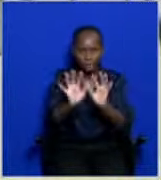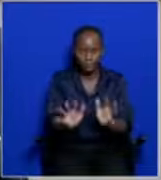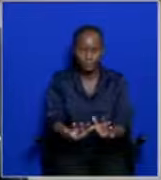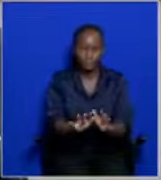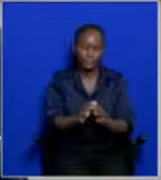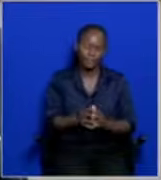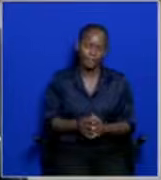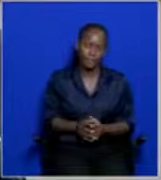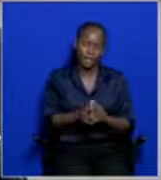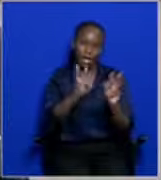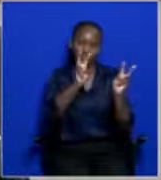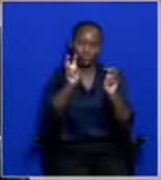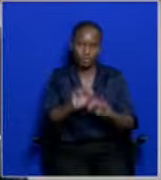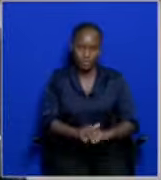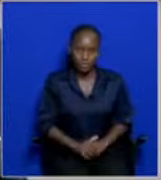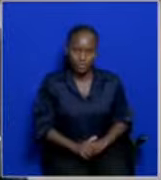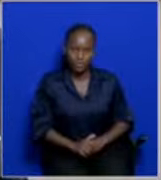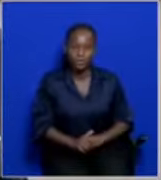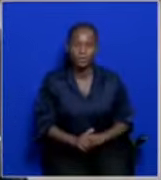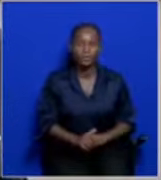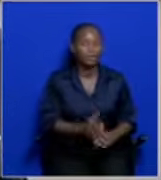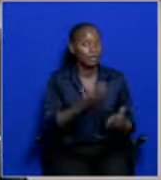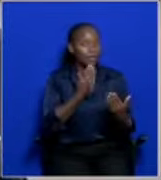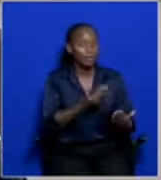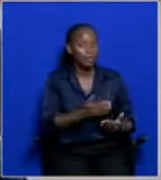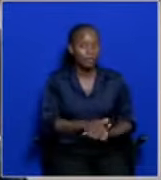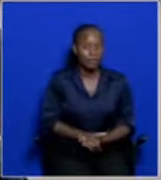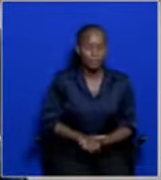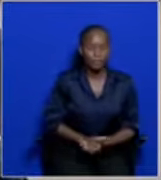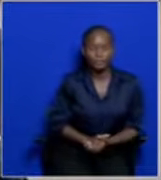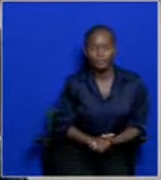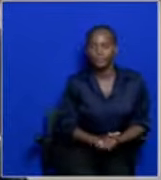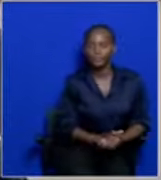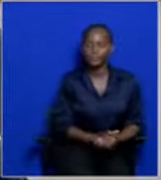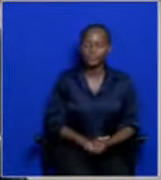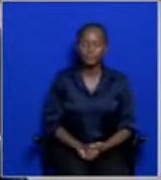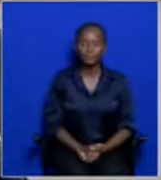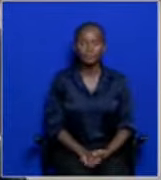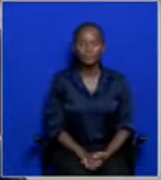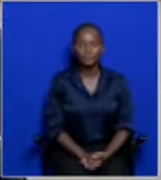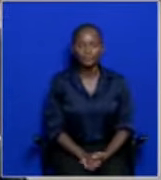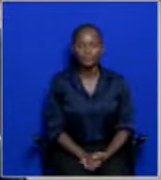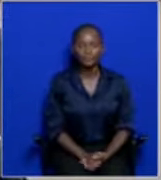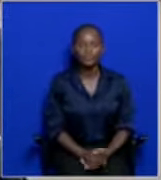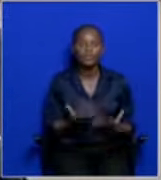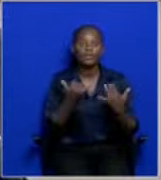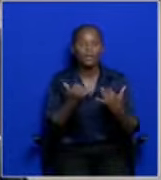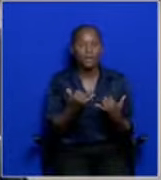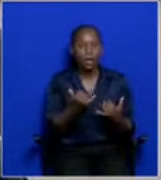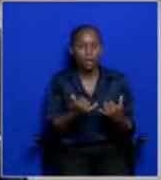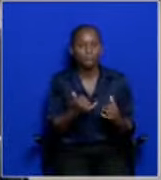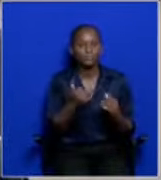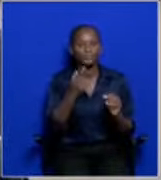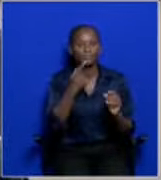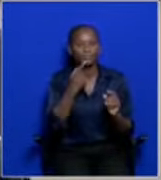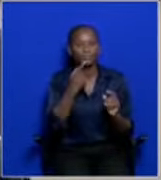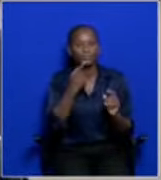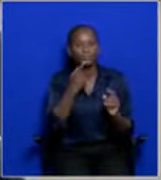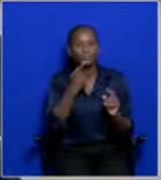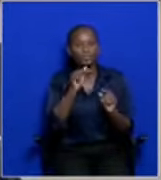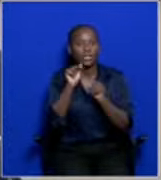Now I want to turn to your alleged meetings or relationship with City Manager of Ekurhuleni, but before I do